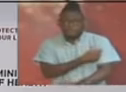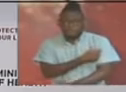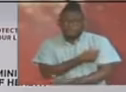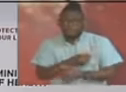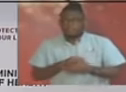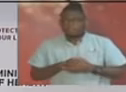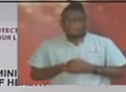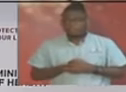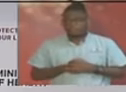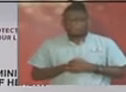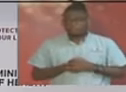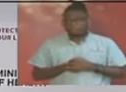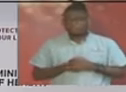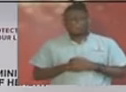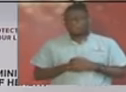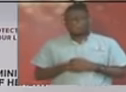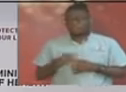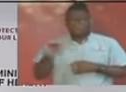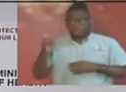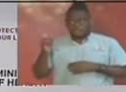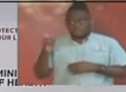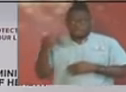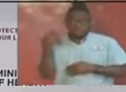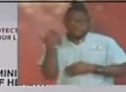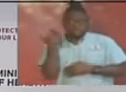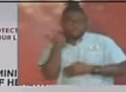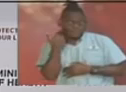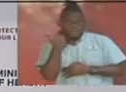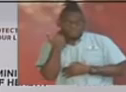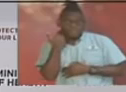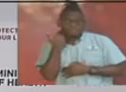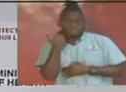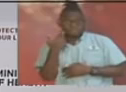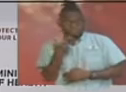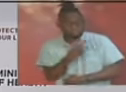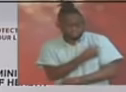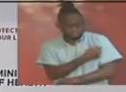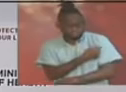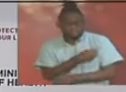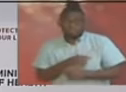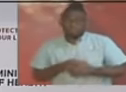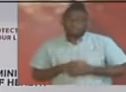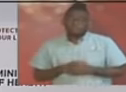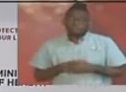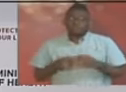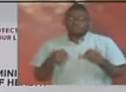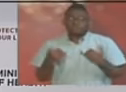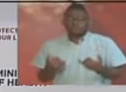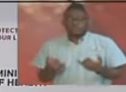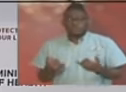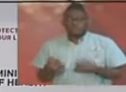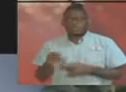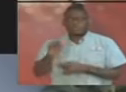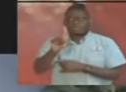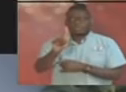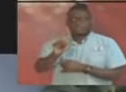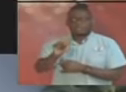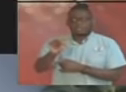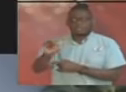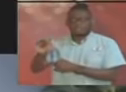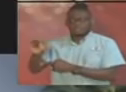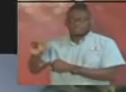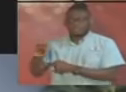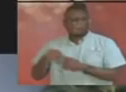to, against the yellow fever, my apologies. We go to TTT, please. Good